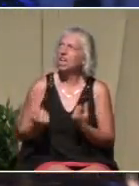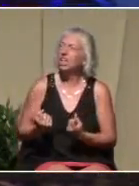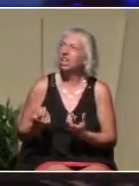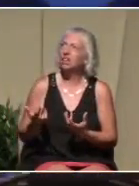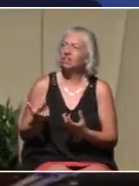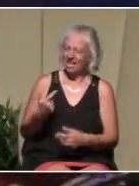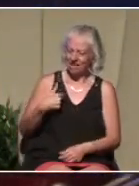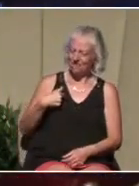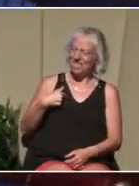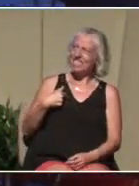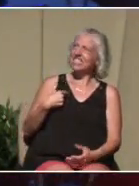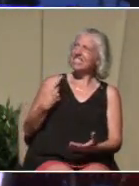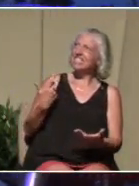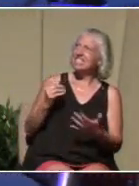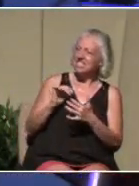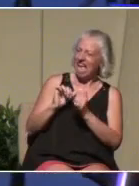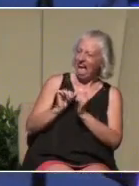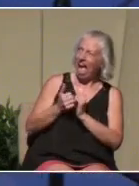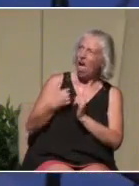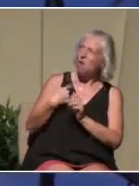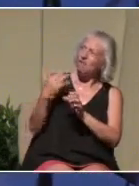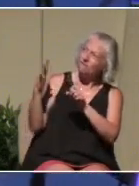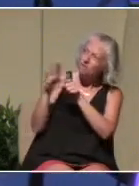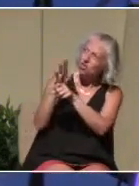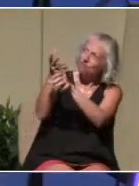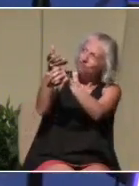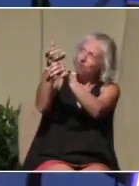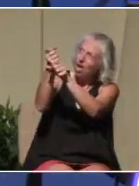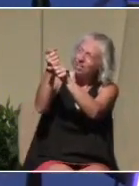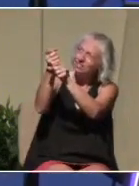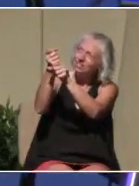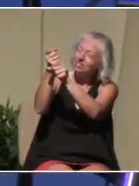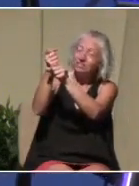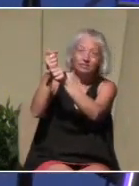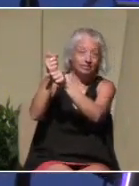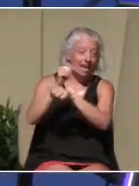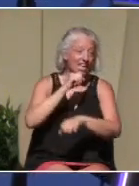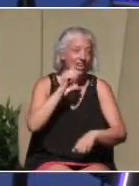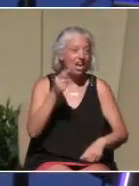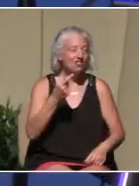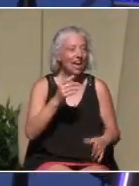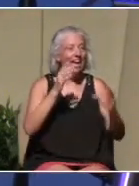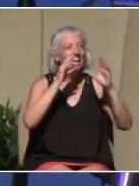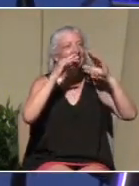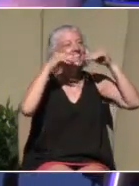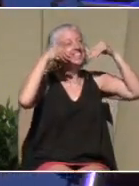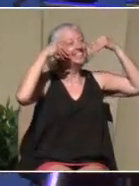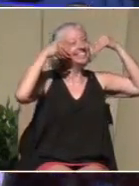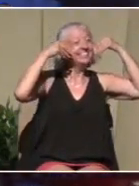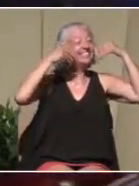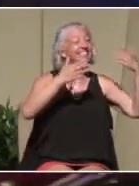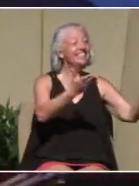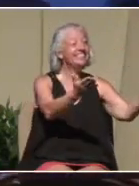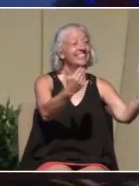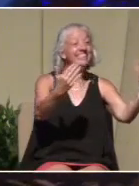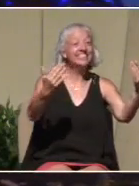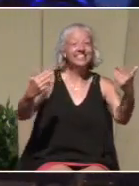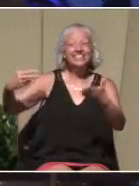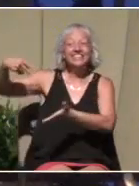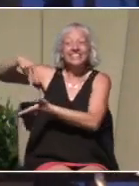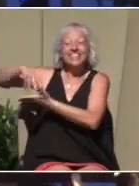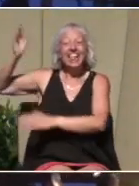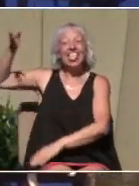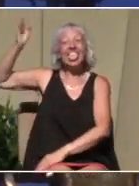get from here to the place where I really trust this God? Well, I'll tell you, it's not by putting a happy smile on your face and saying, oh, just come to the pulpit and say